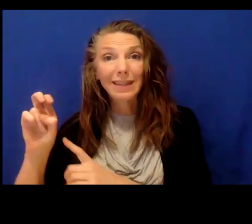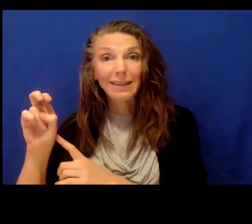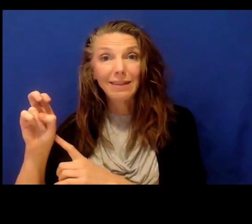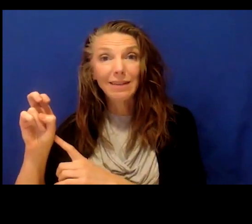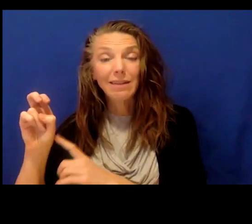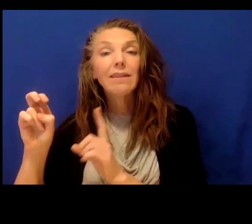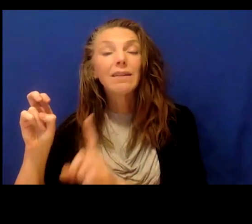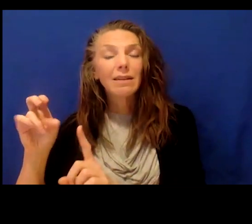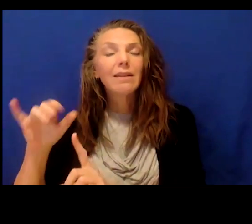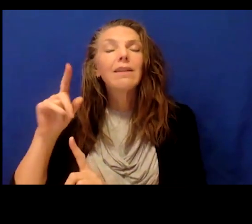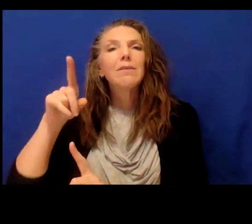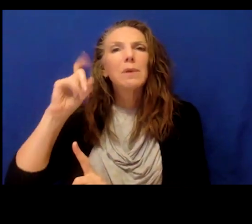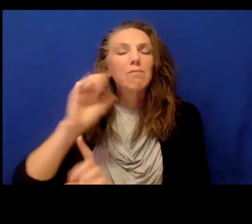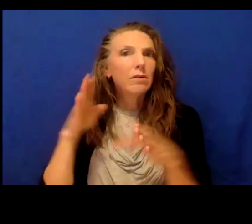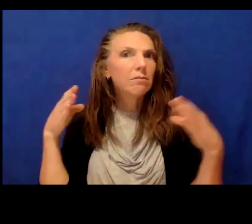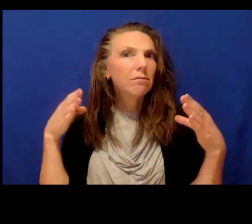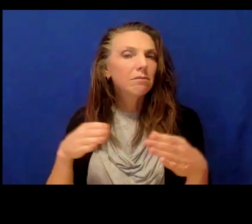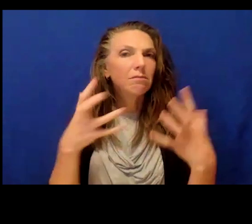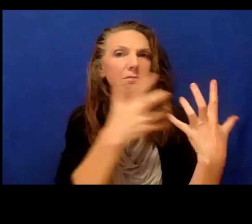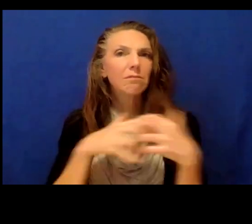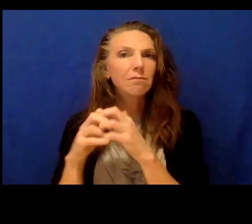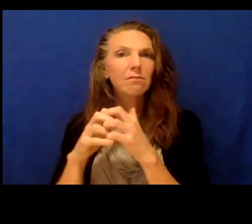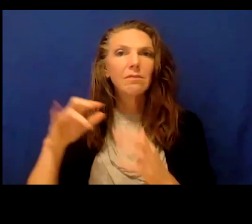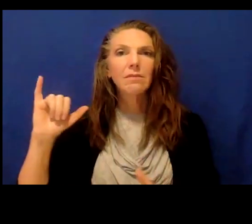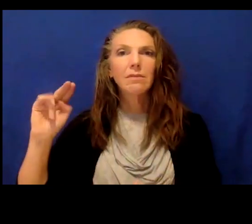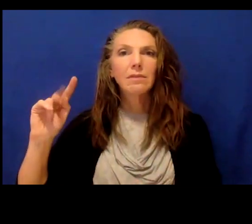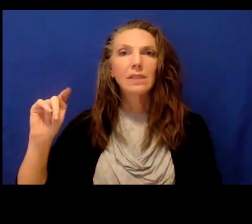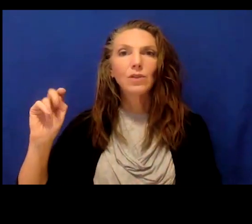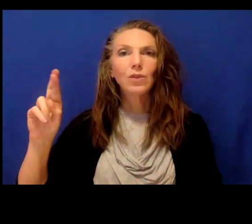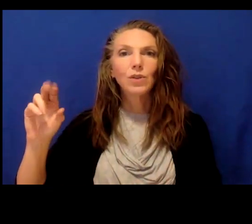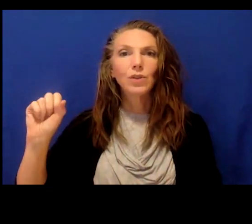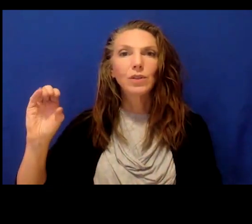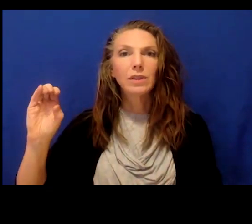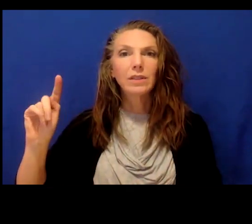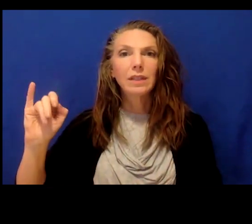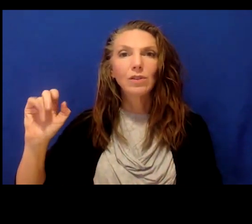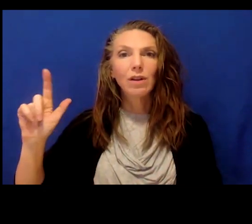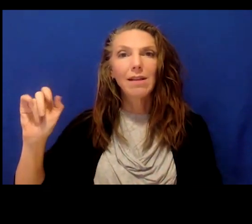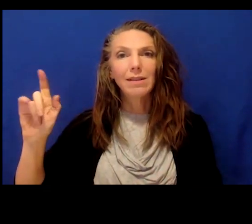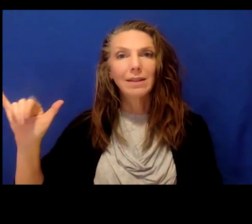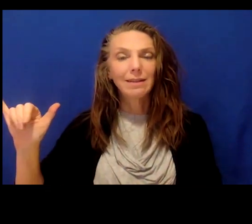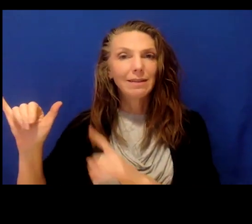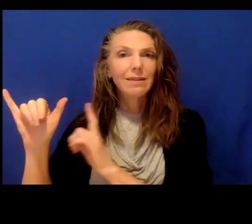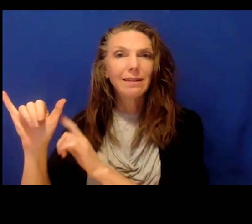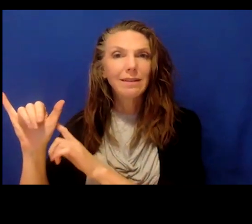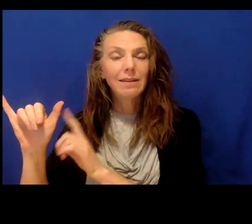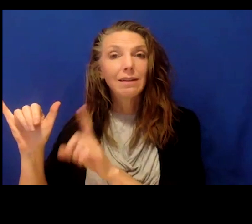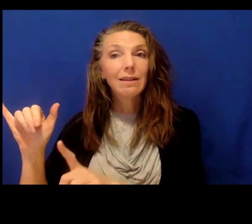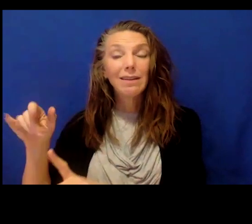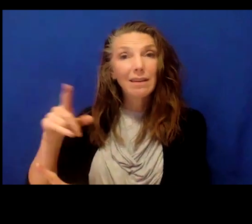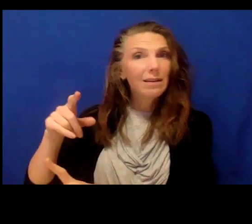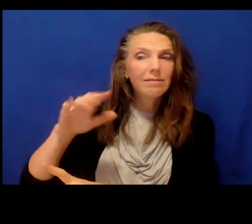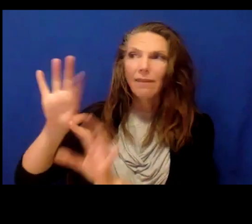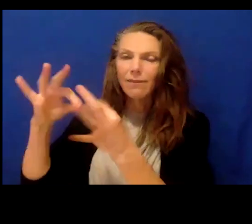of intersectionality because equity and the intersectional identities that young